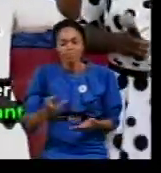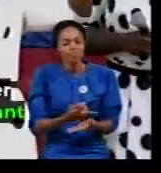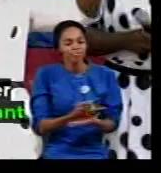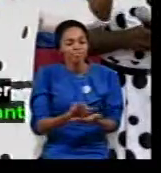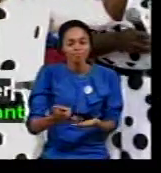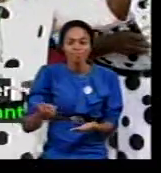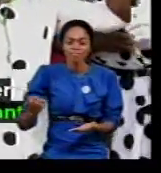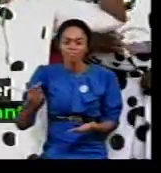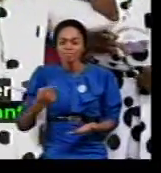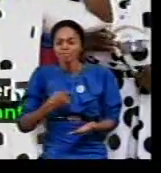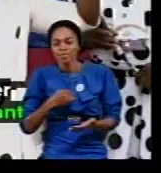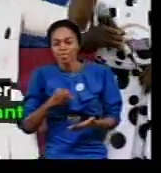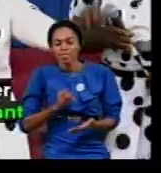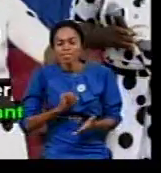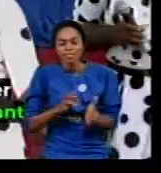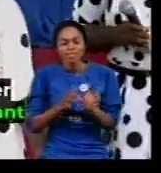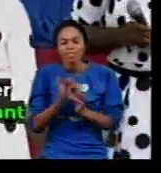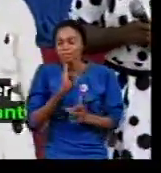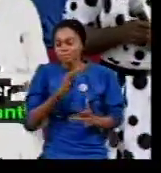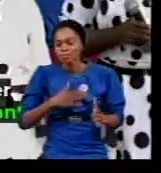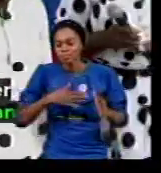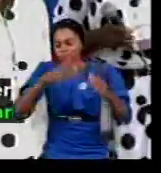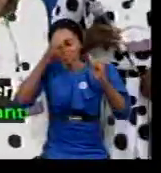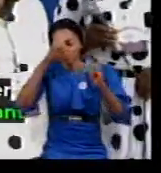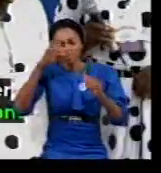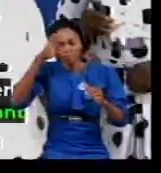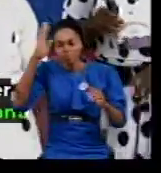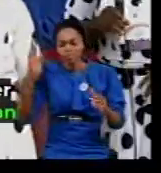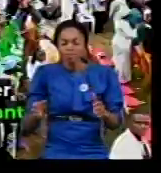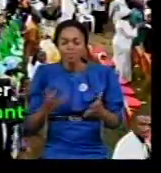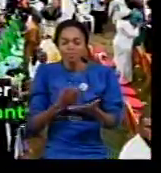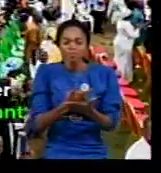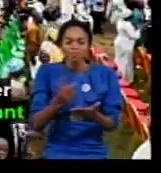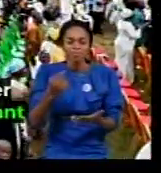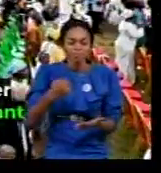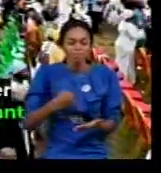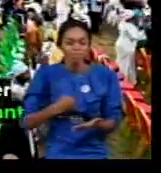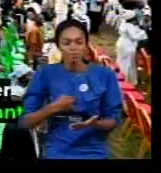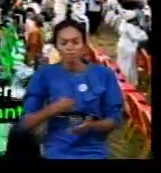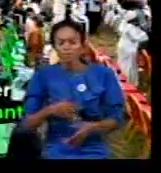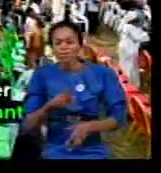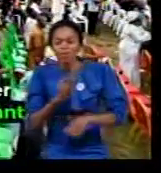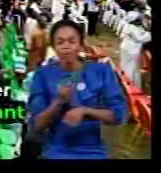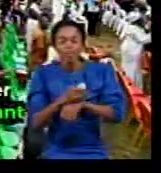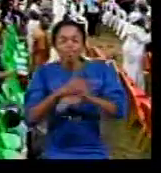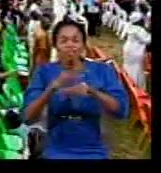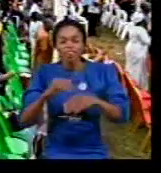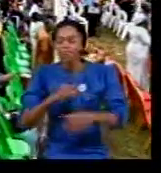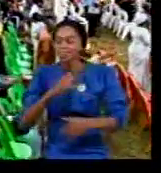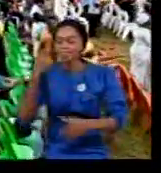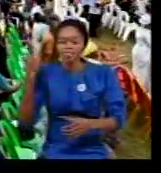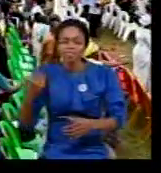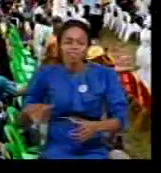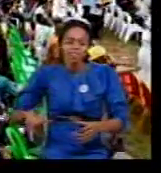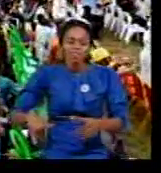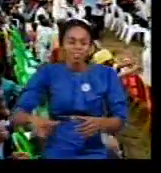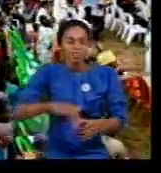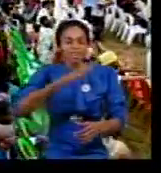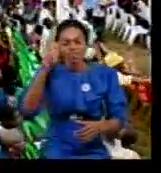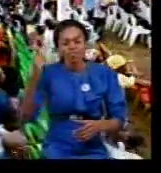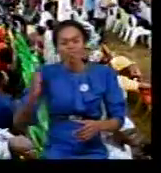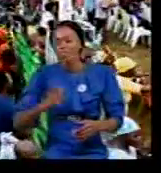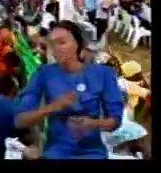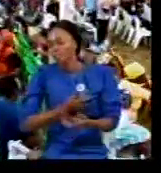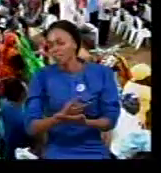he called him Jerubbaal, saying, let Baal plead against him, because he has thrown down his